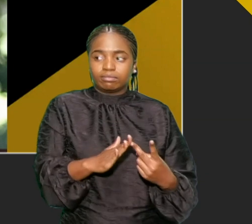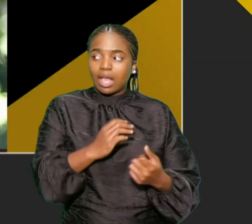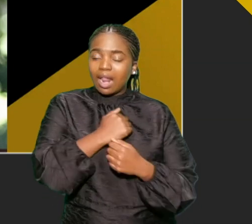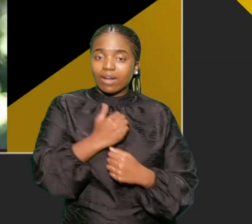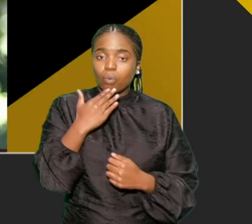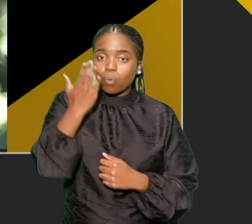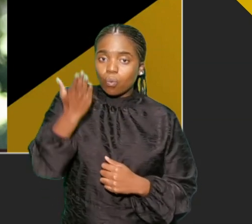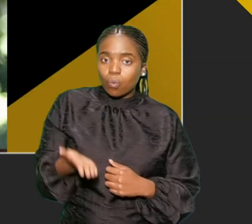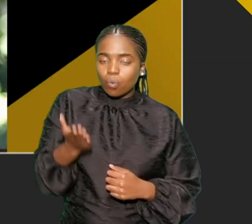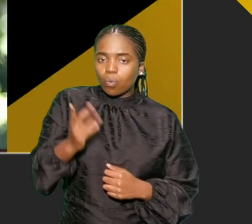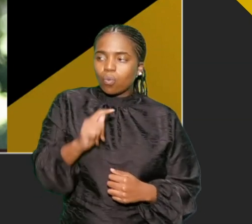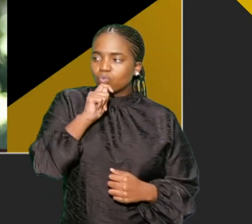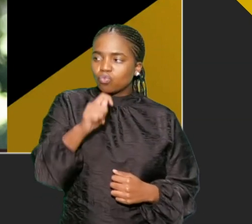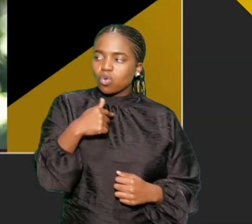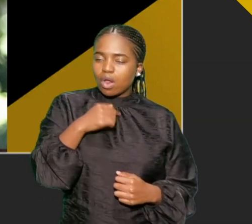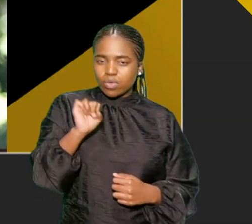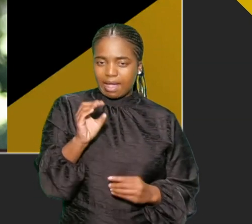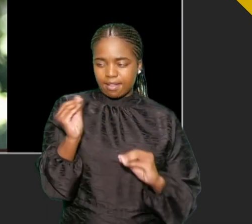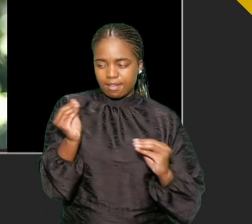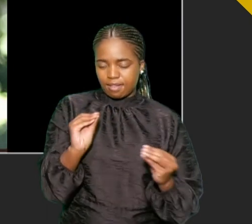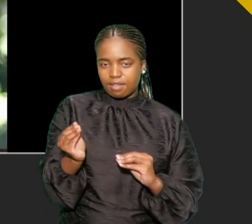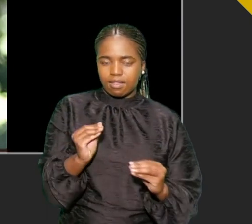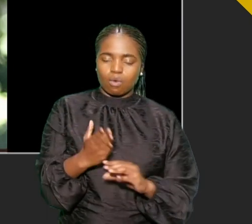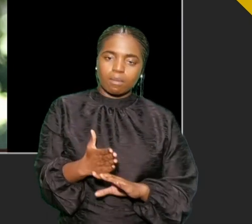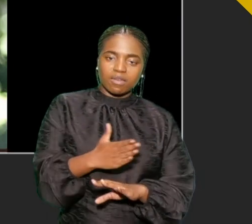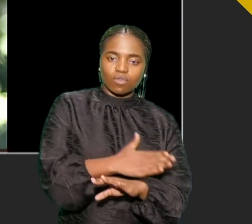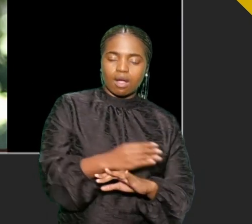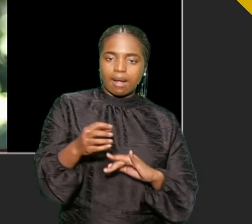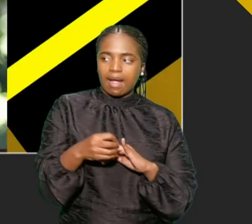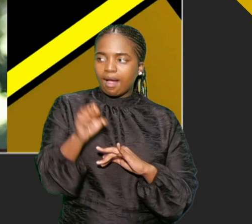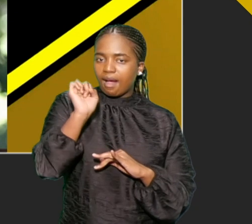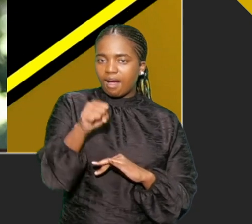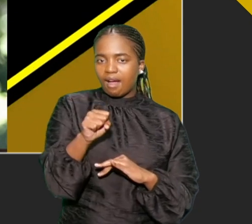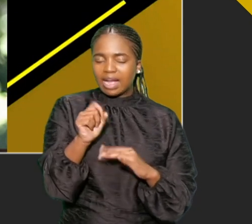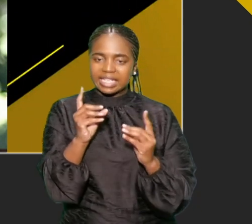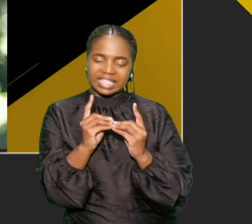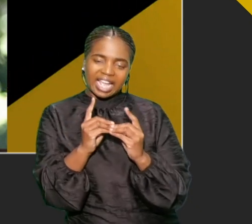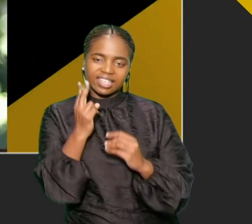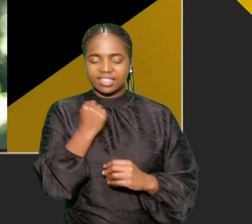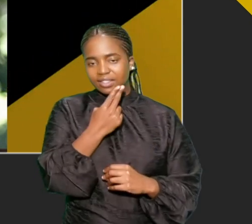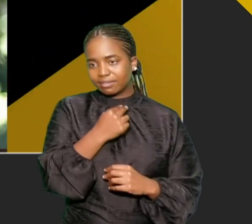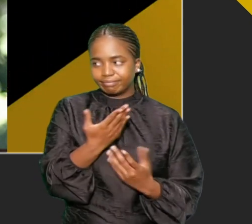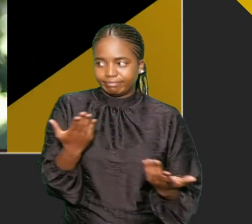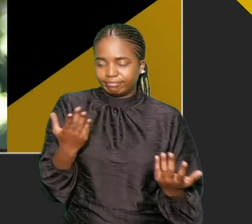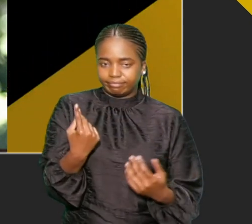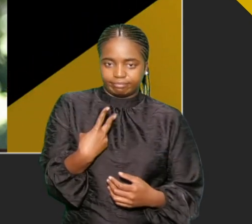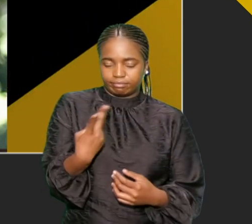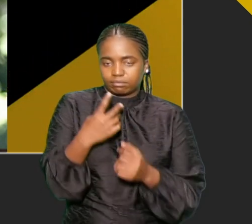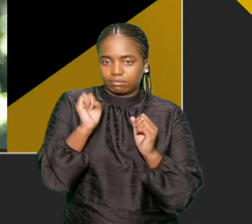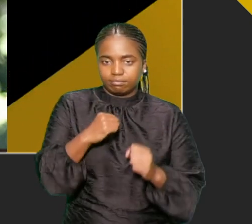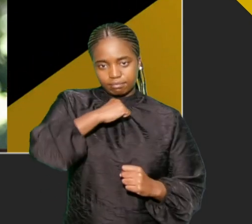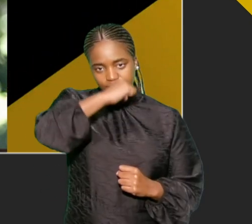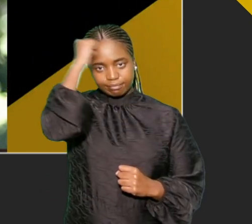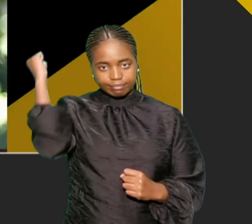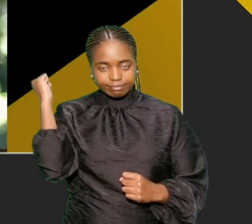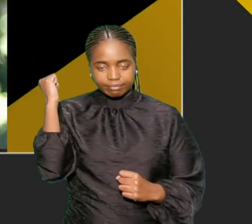they are without what you could see prior to the marriage, which is all the flowers, all the dates. It's just us. So